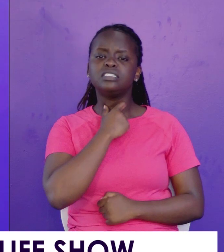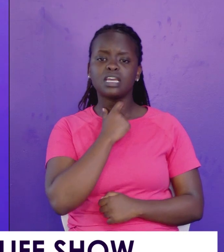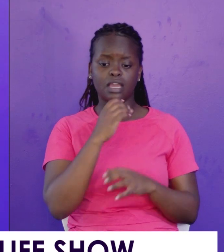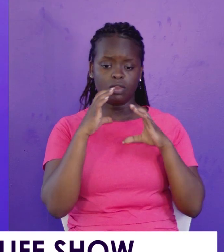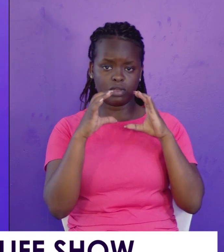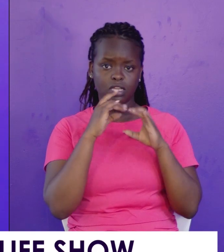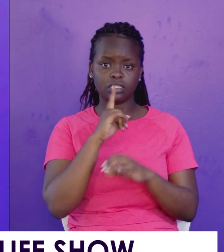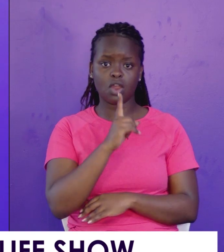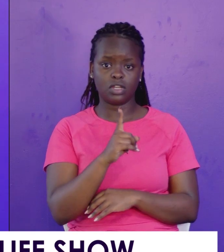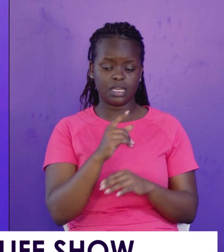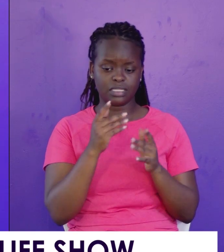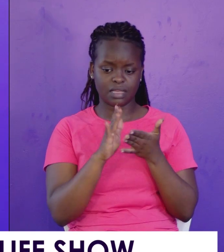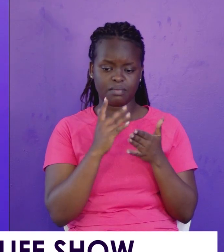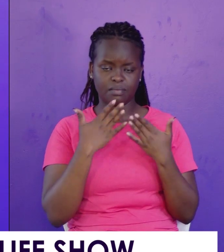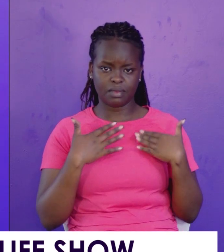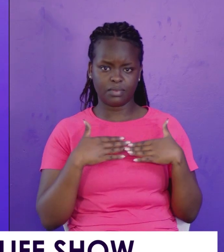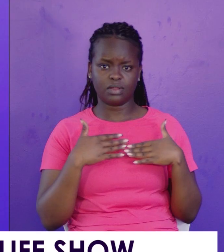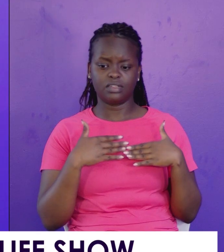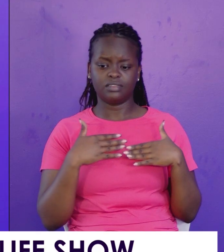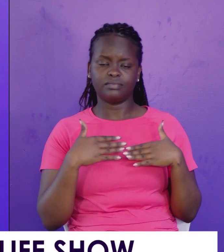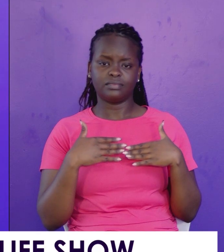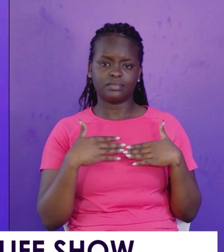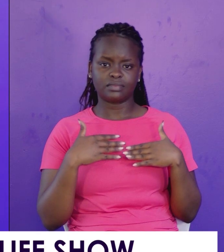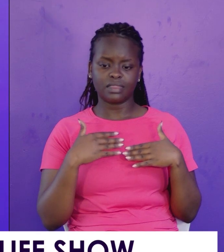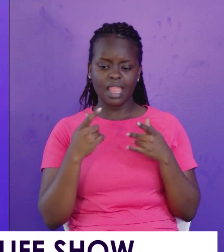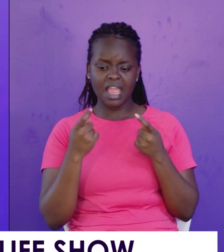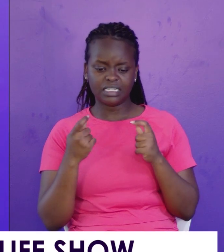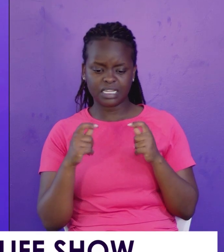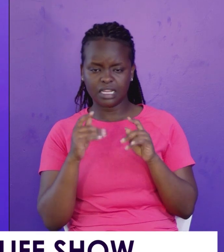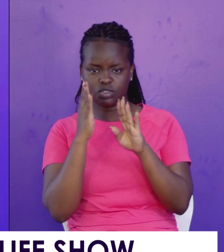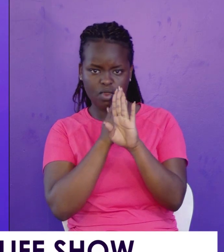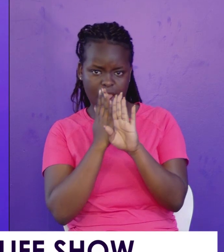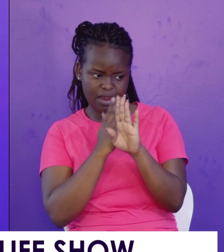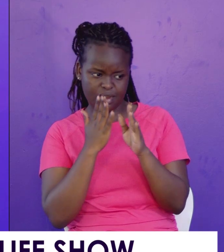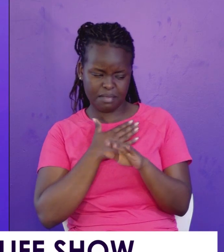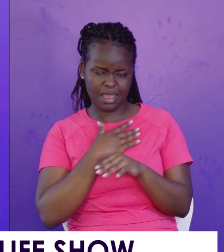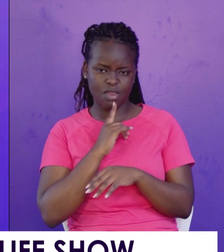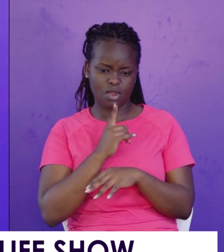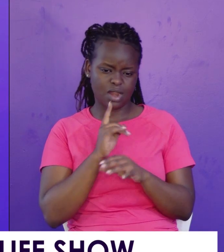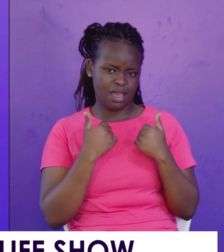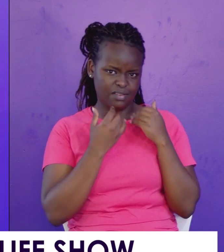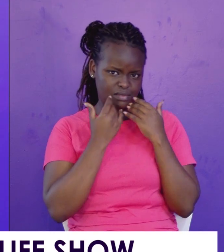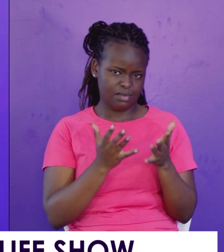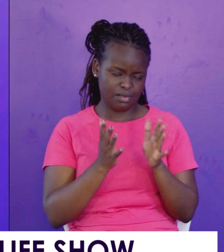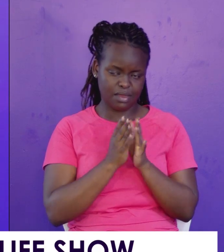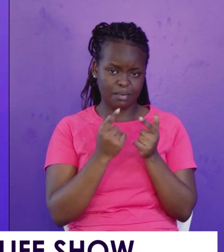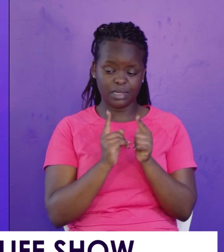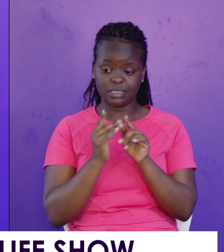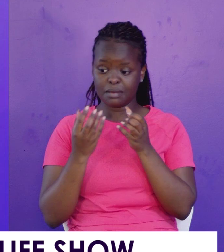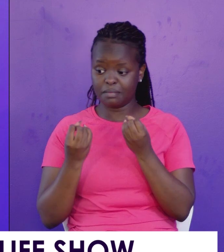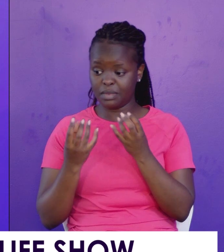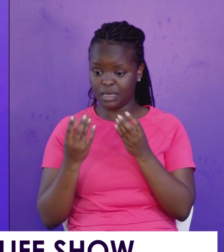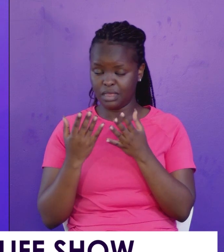Some people say I'm trying to hide my disorderliness. But many of the very